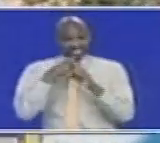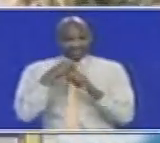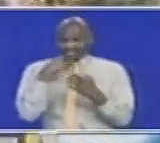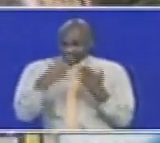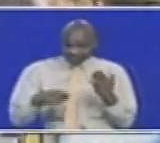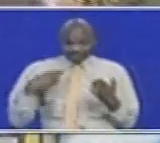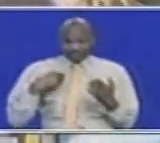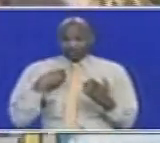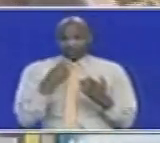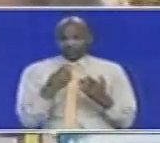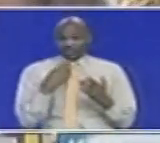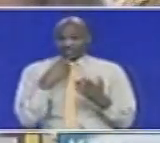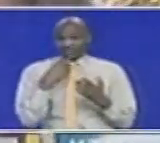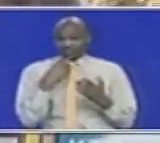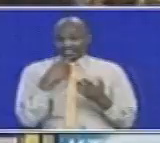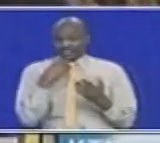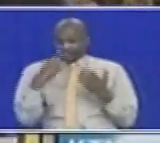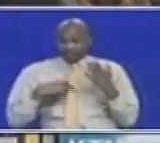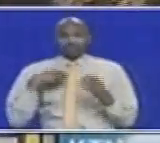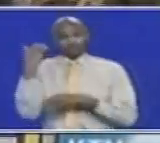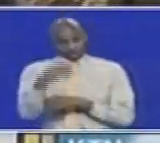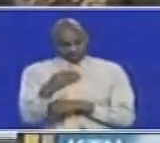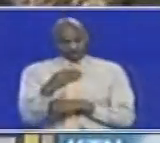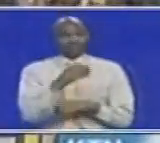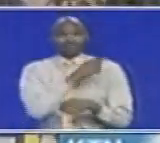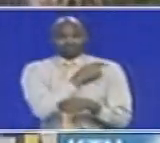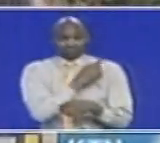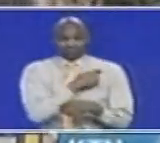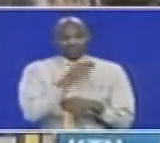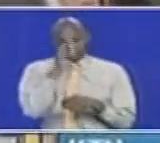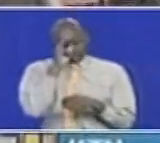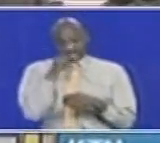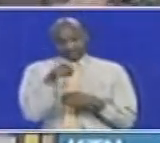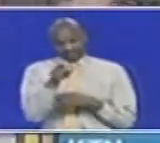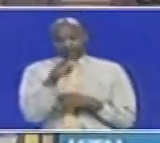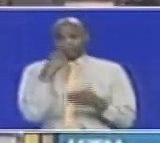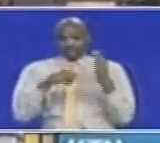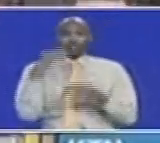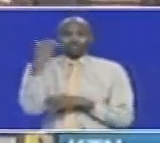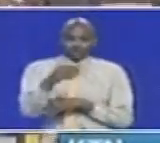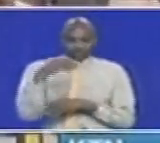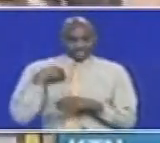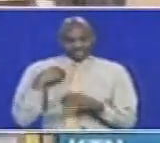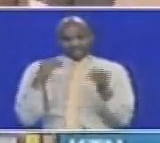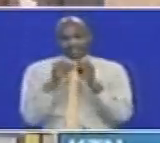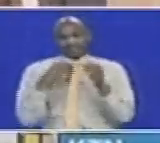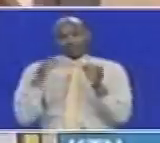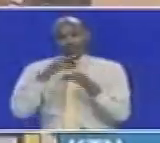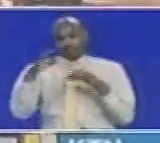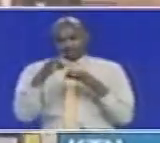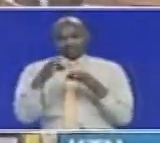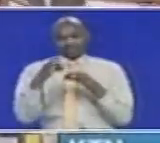to block the Inspector General of Police, David Kimayo, from imposing a ban on political rallies organized by the CORD